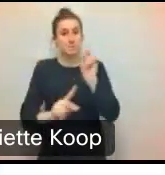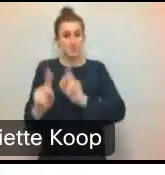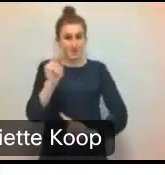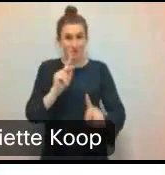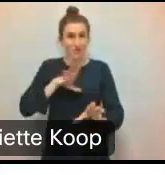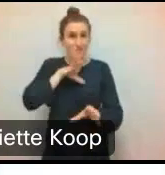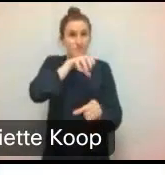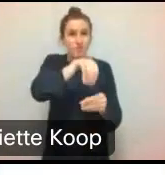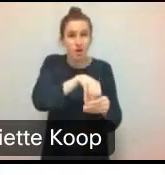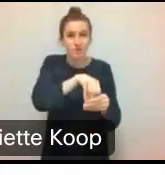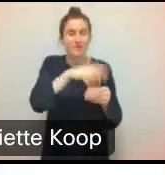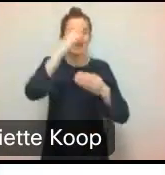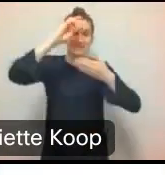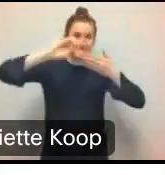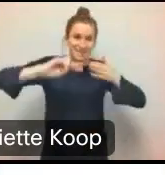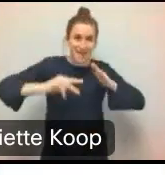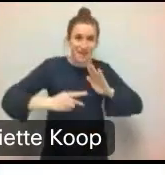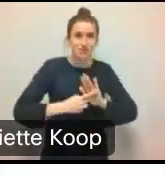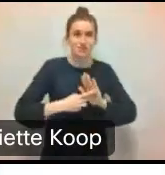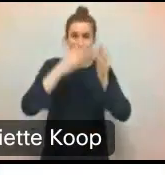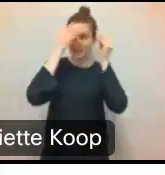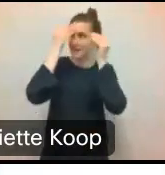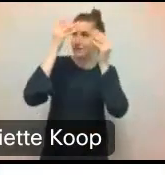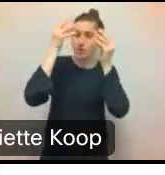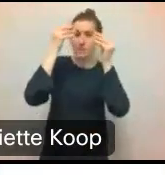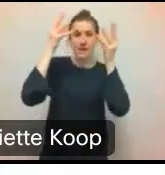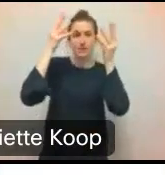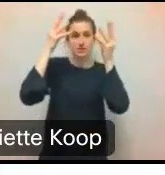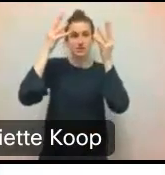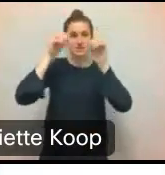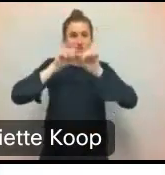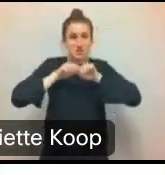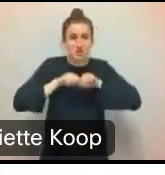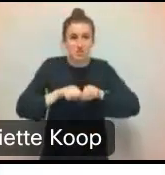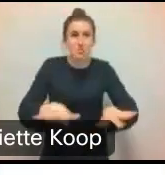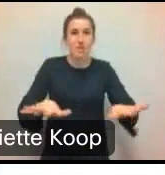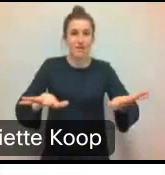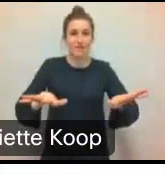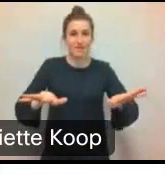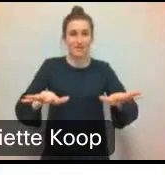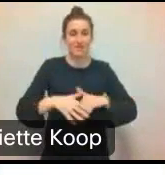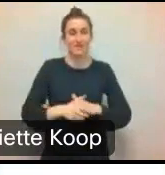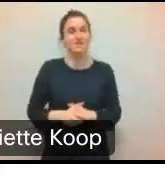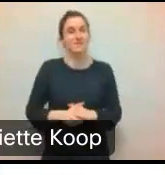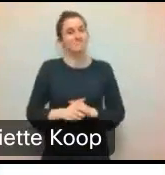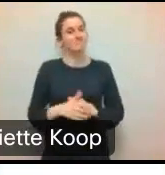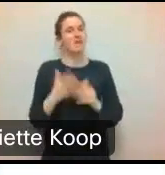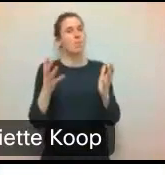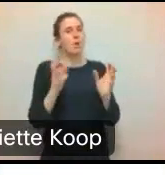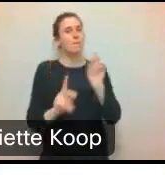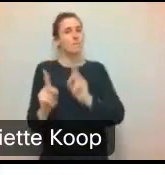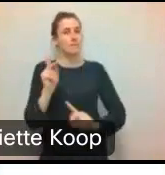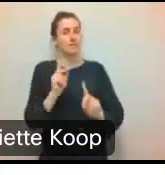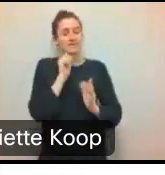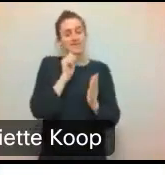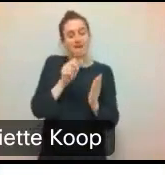deliberately in planting information to spread count on that. They count on people not reading